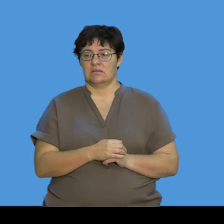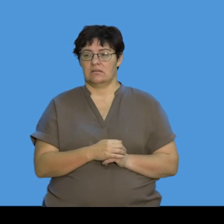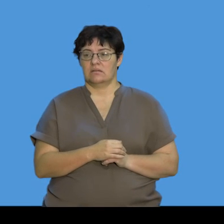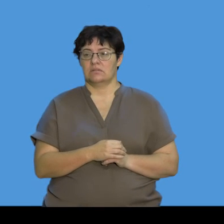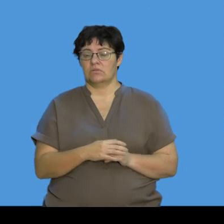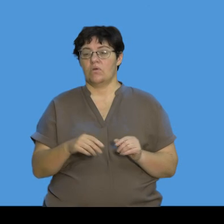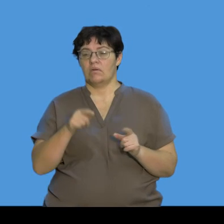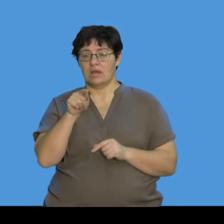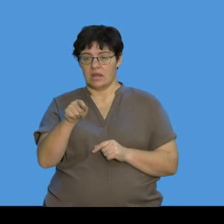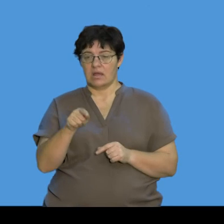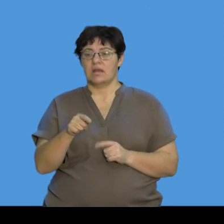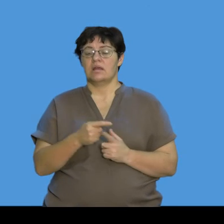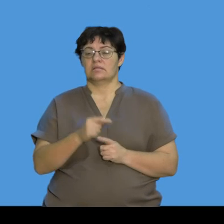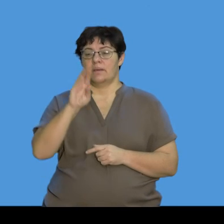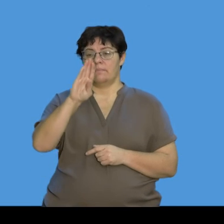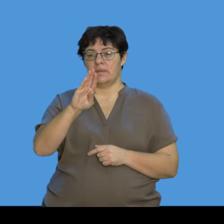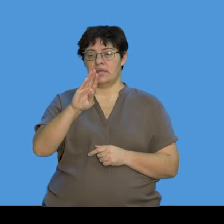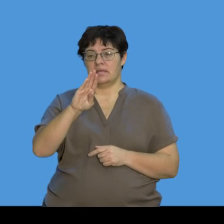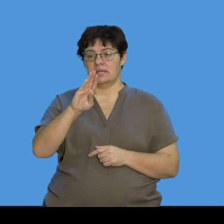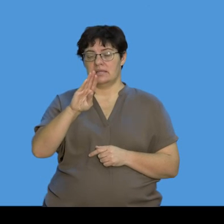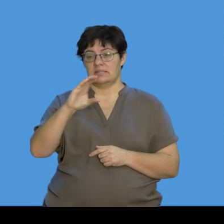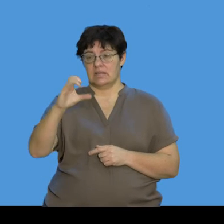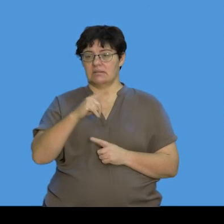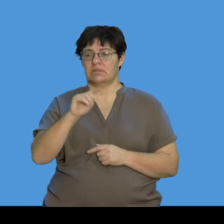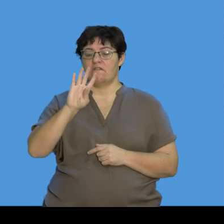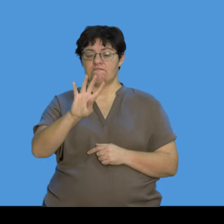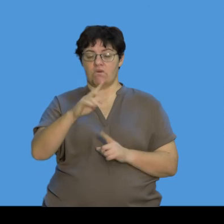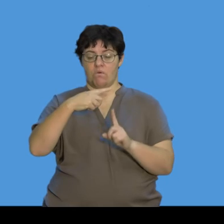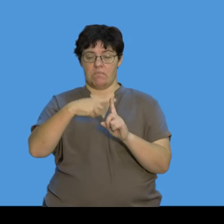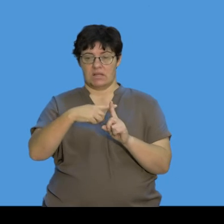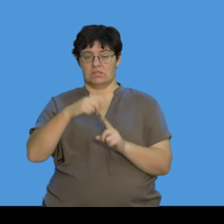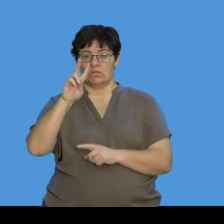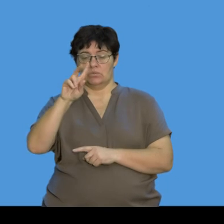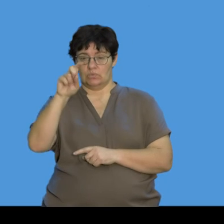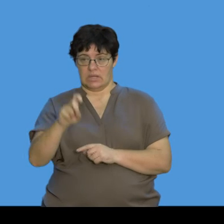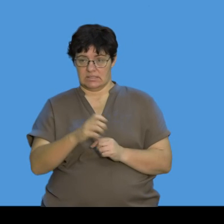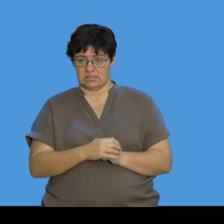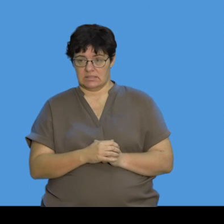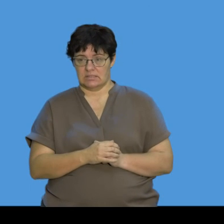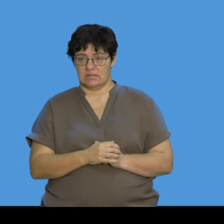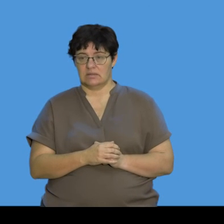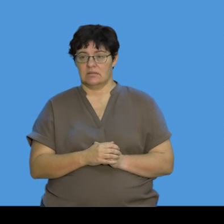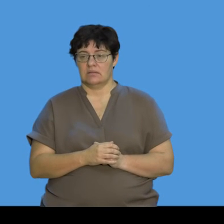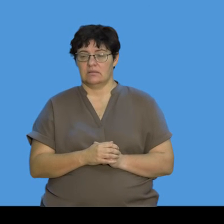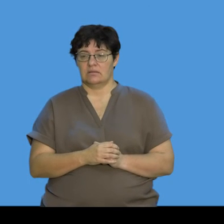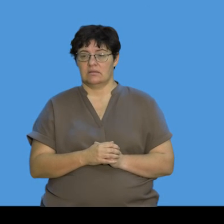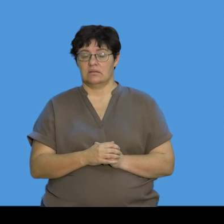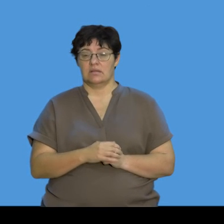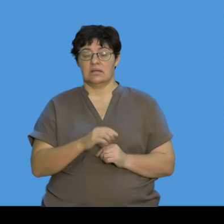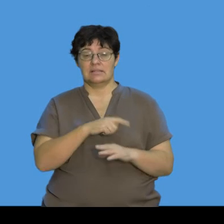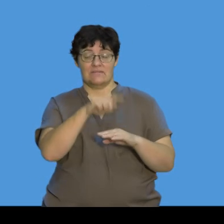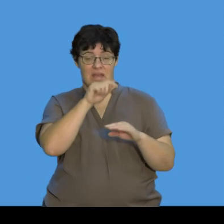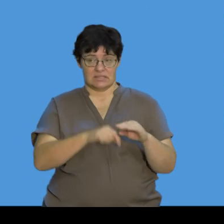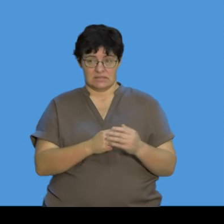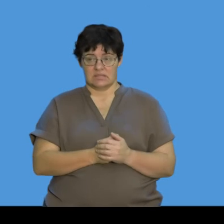is equals to my BC will be 4 plus 2x divided by